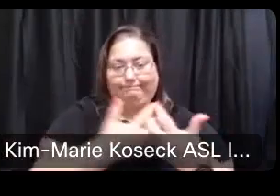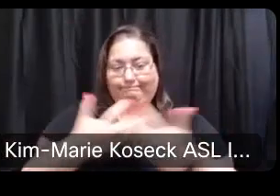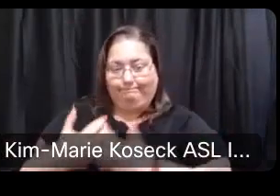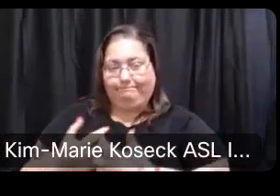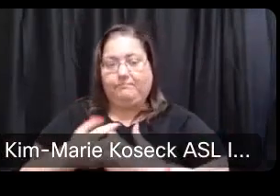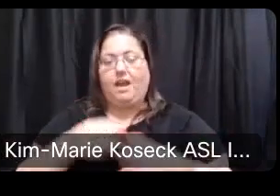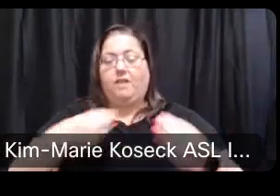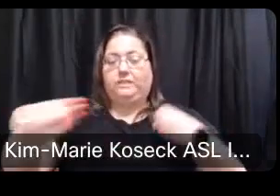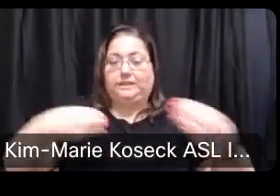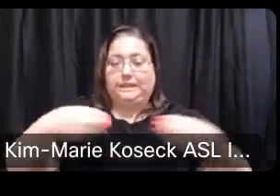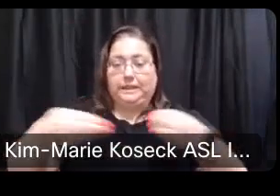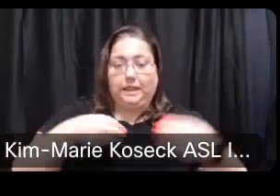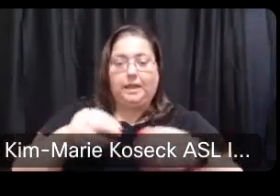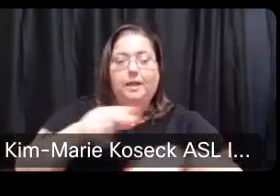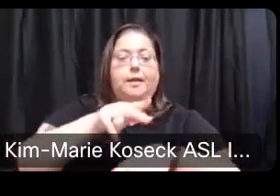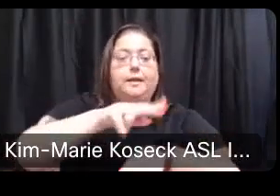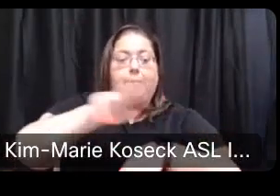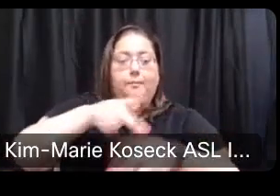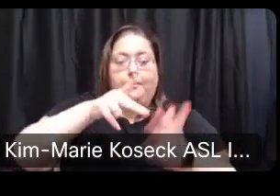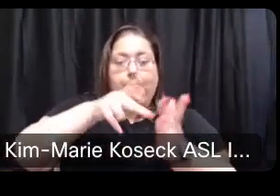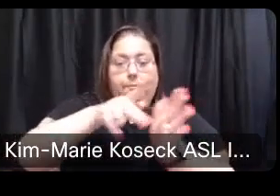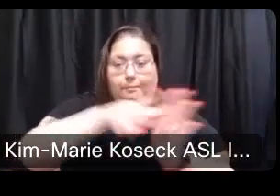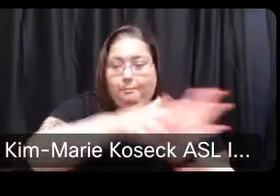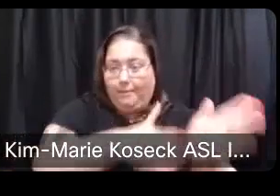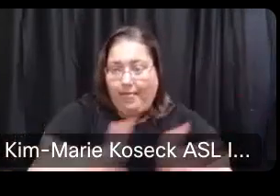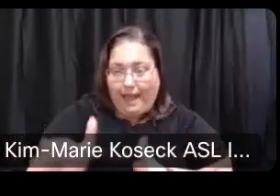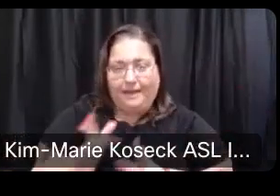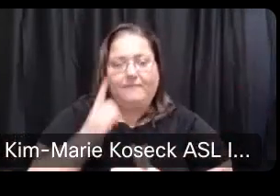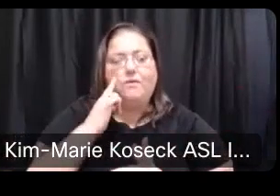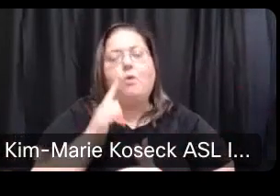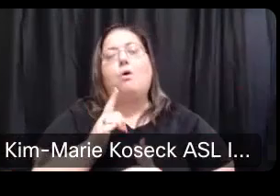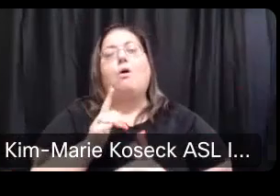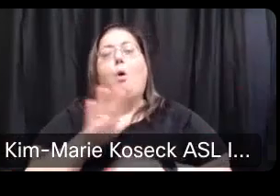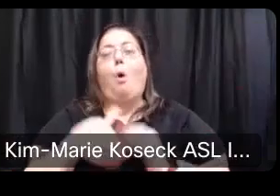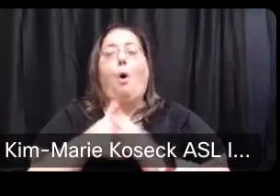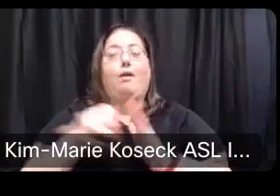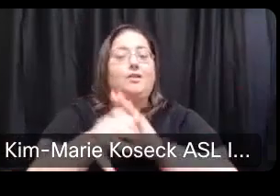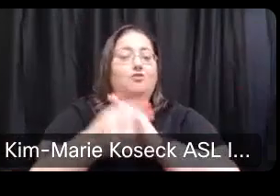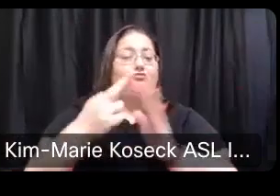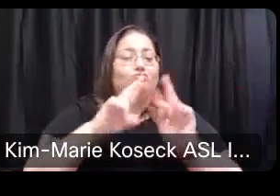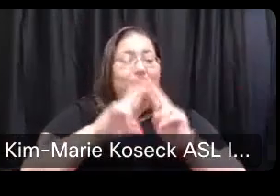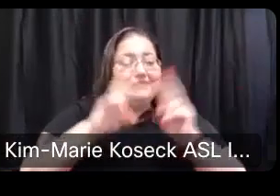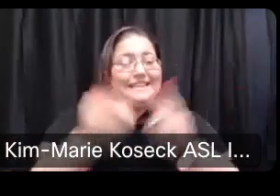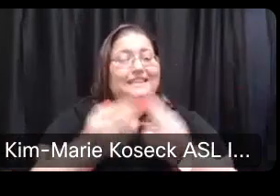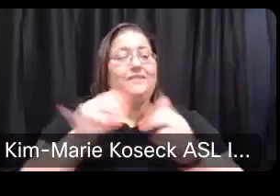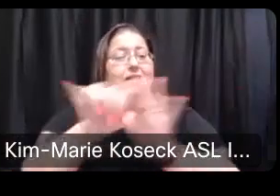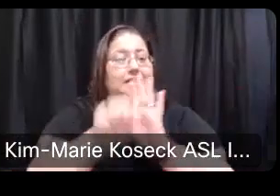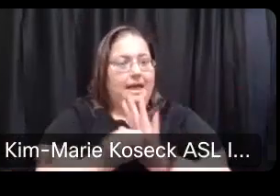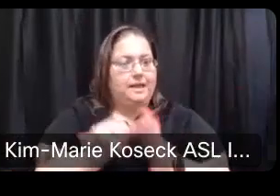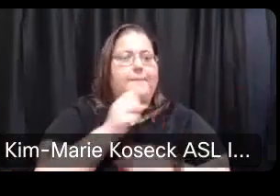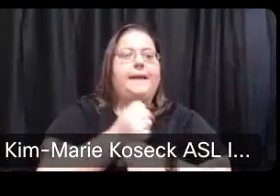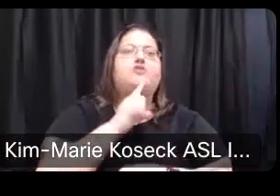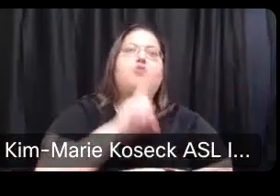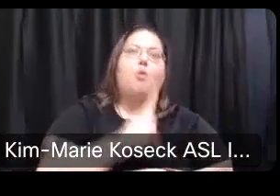partners with shared direction and foster collaboration across every region of the state, ensuring New Yorkers are